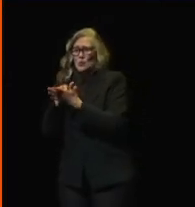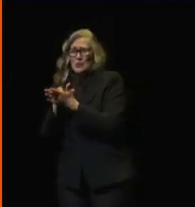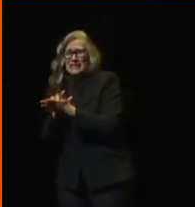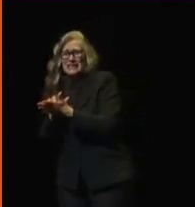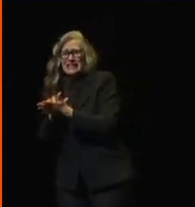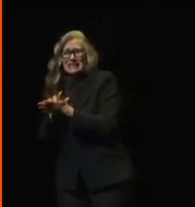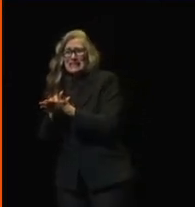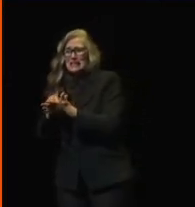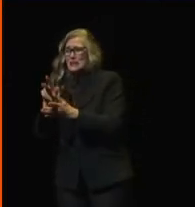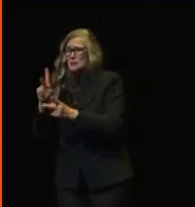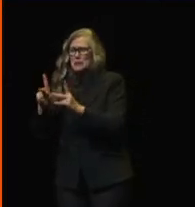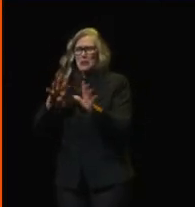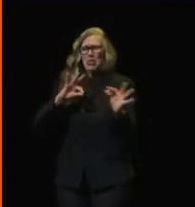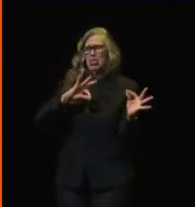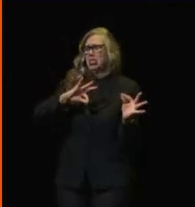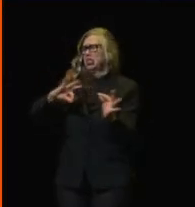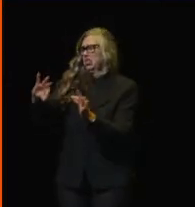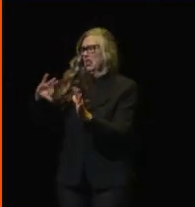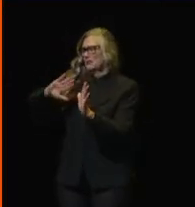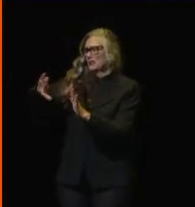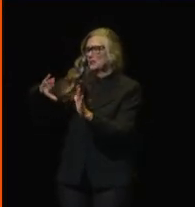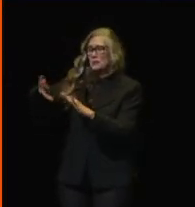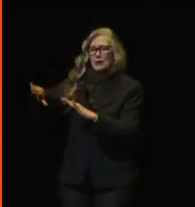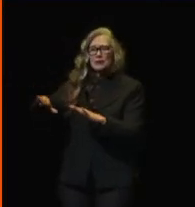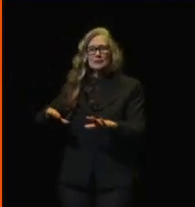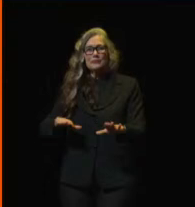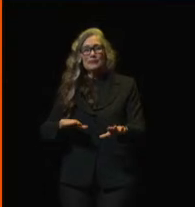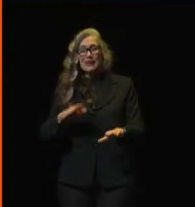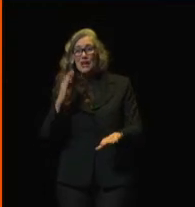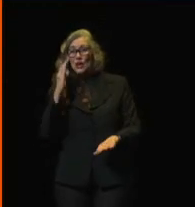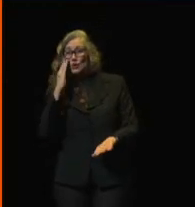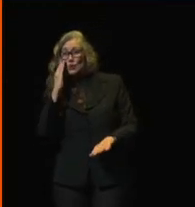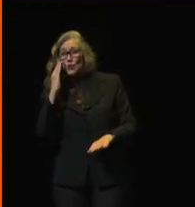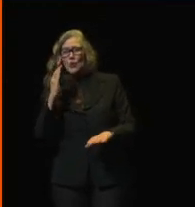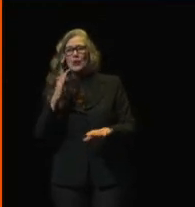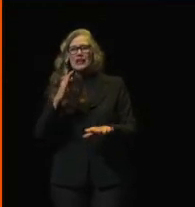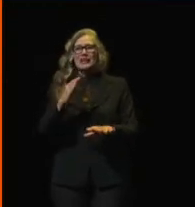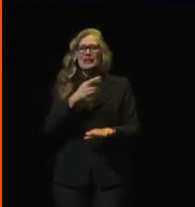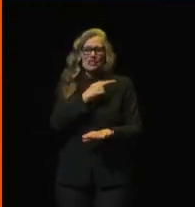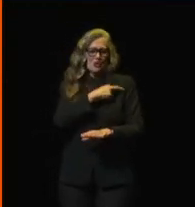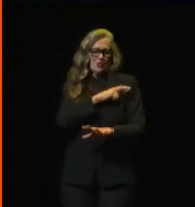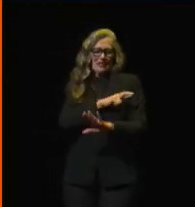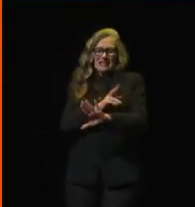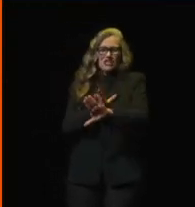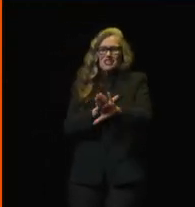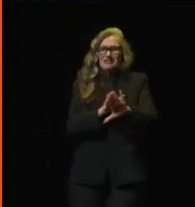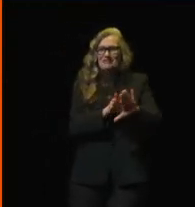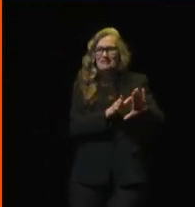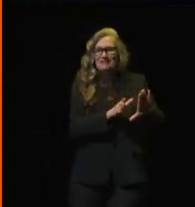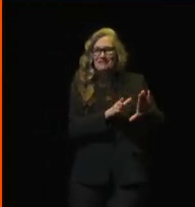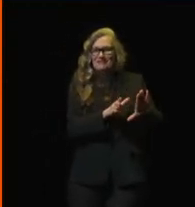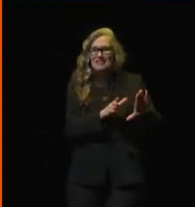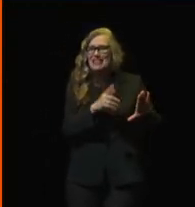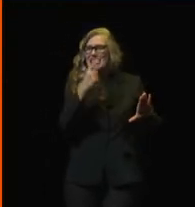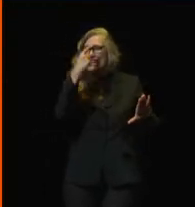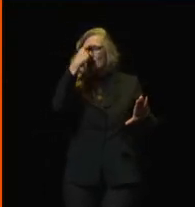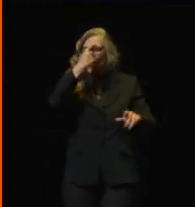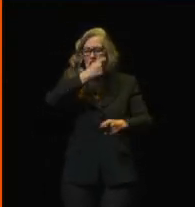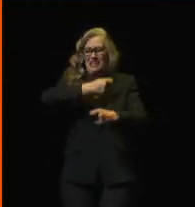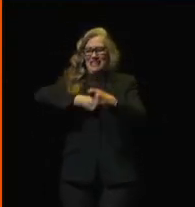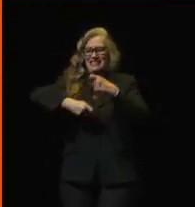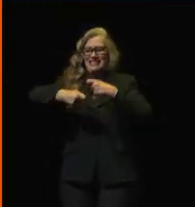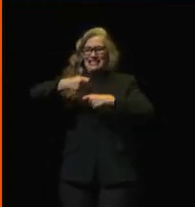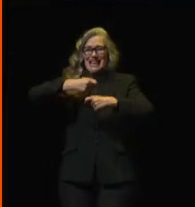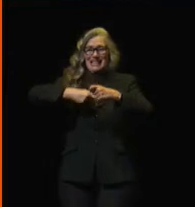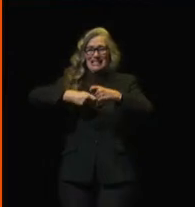A disorganized religion, to be sure. And Ady believed that it was up to us